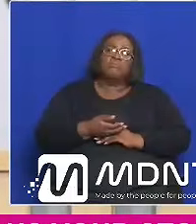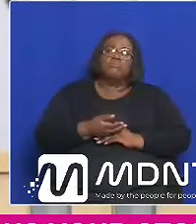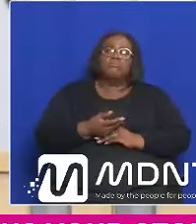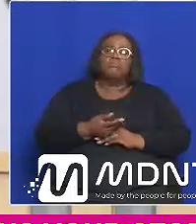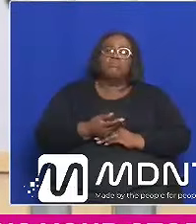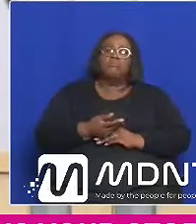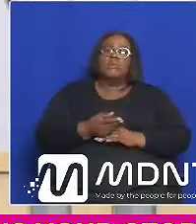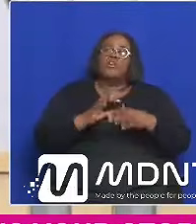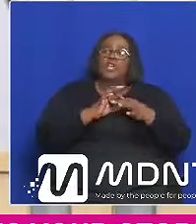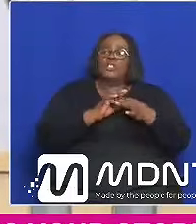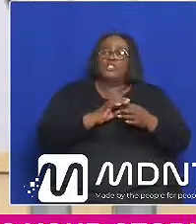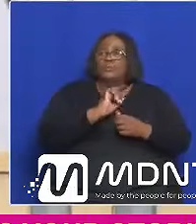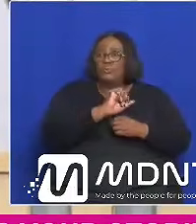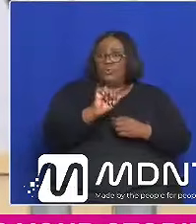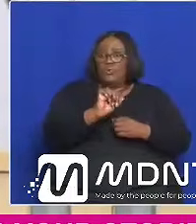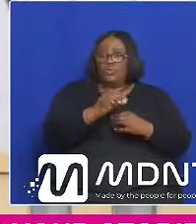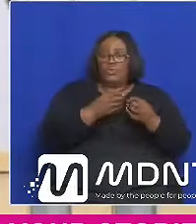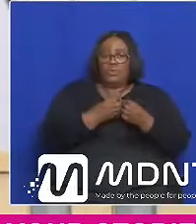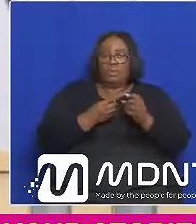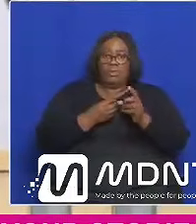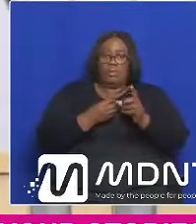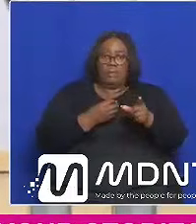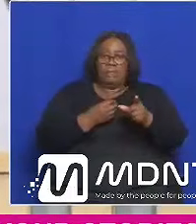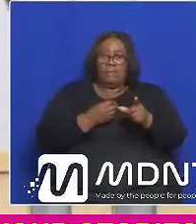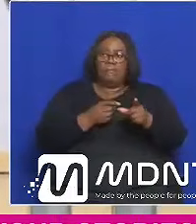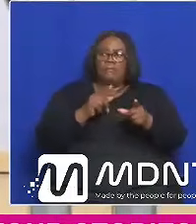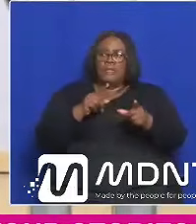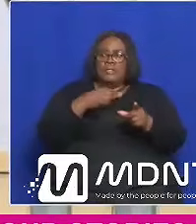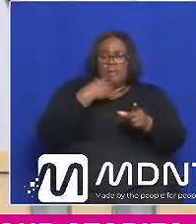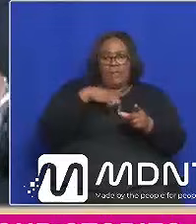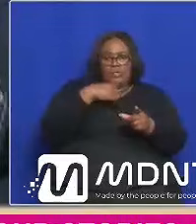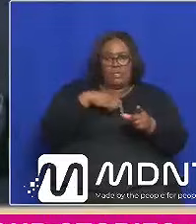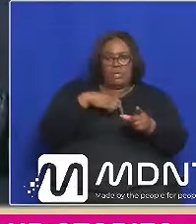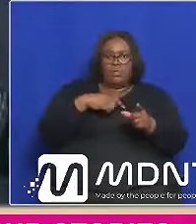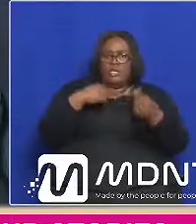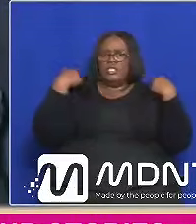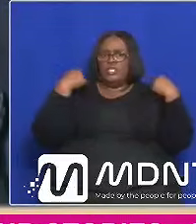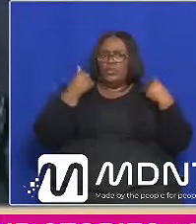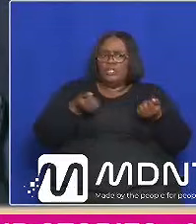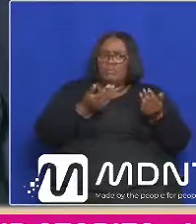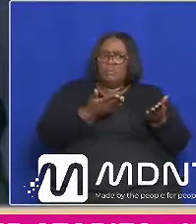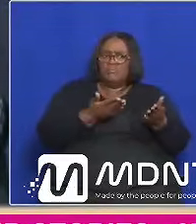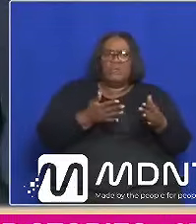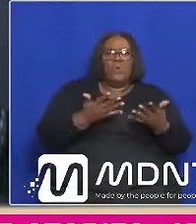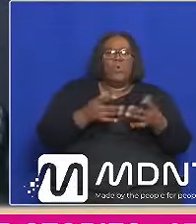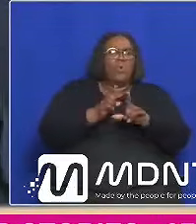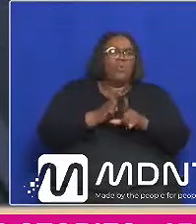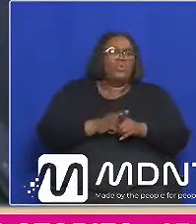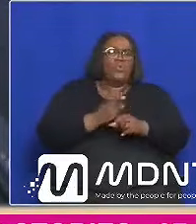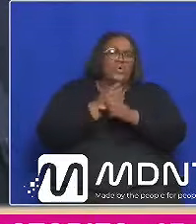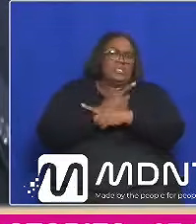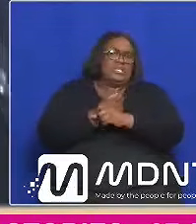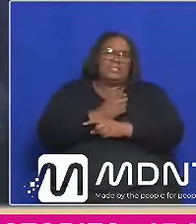just as a personal security provider or even his taxes, if that's what you were providing, security to his